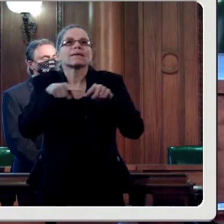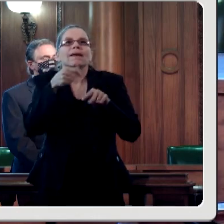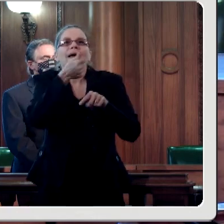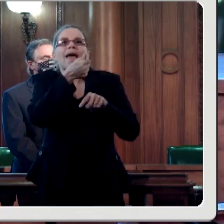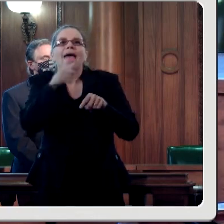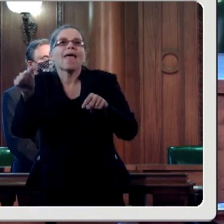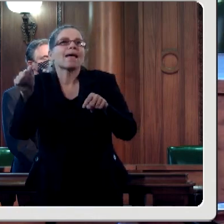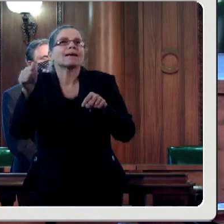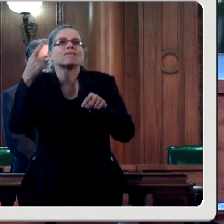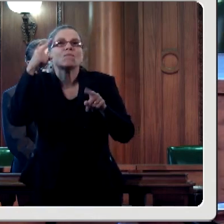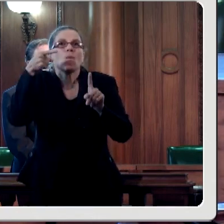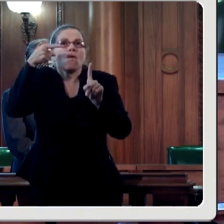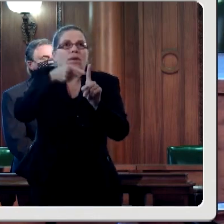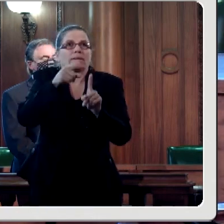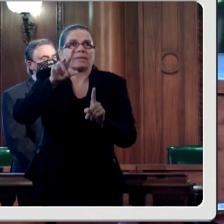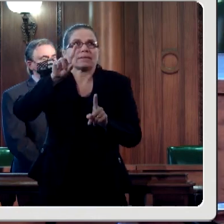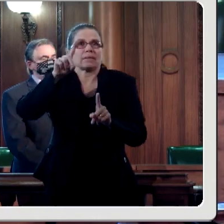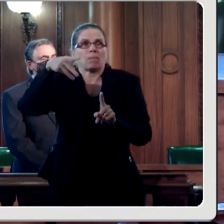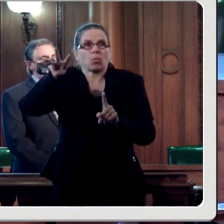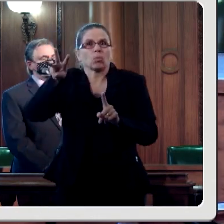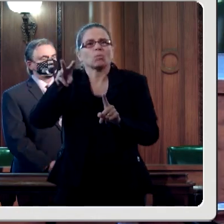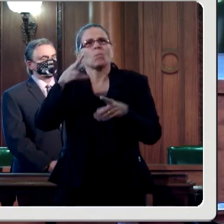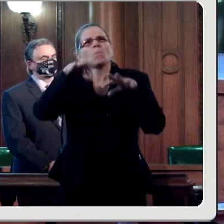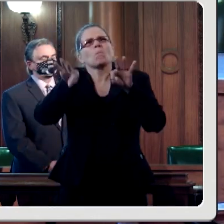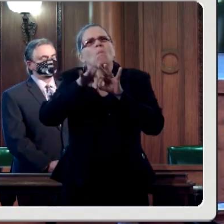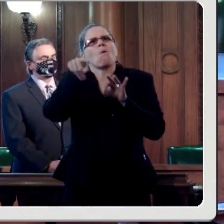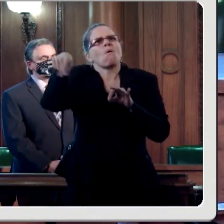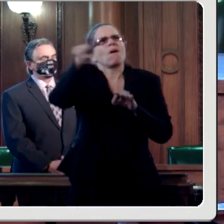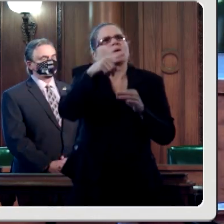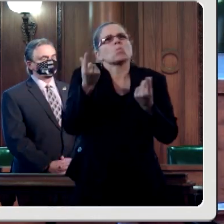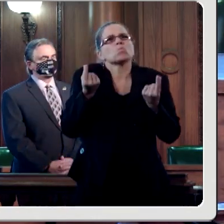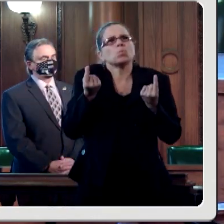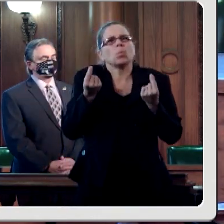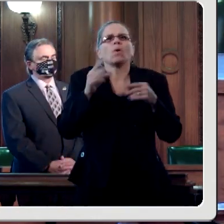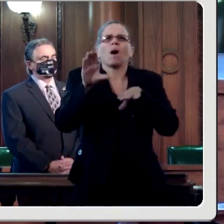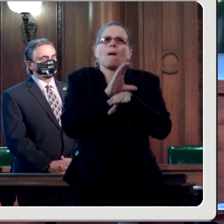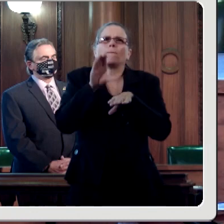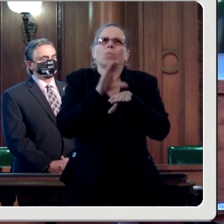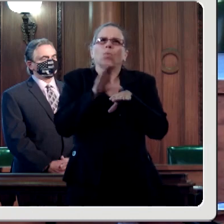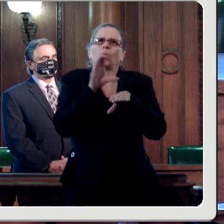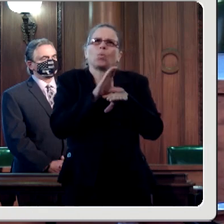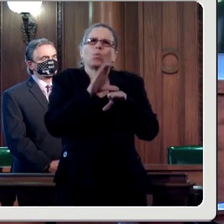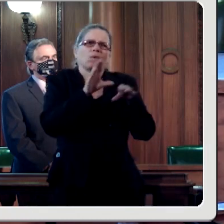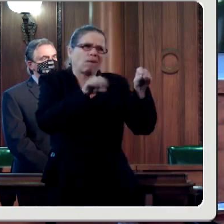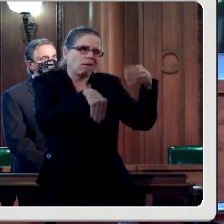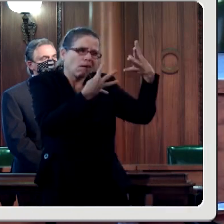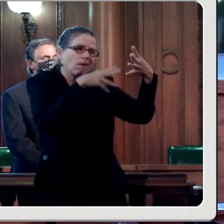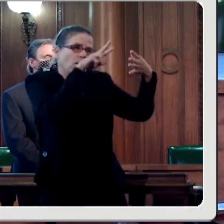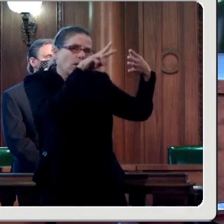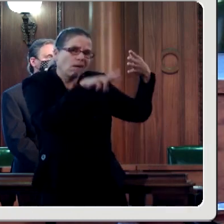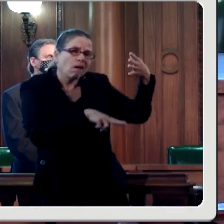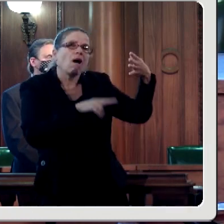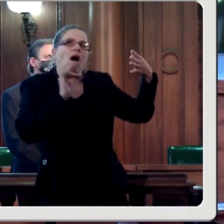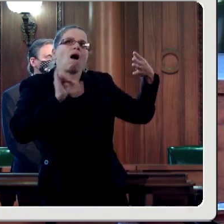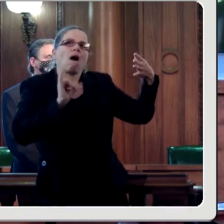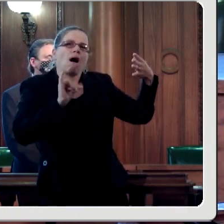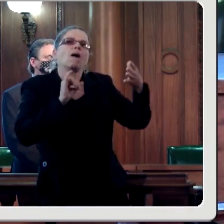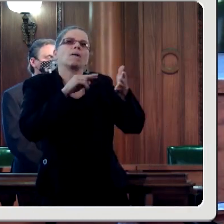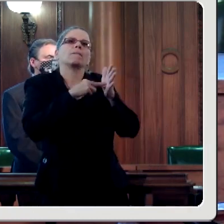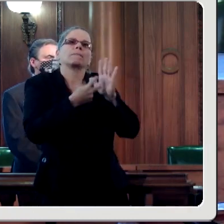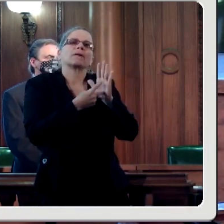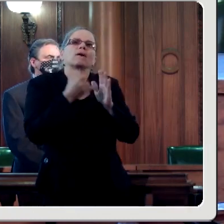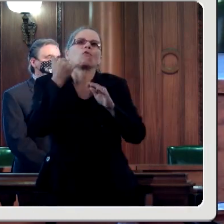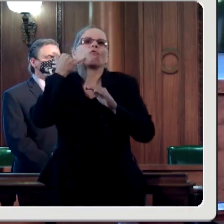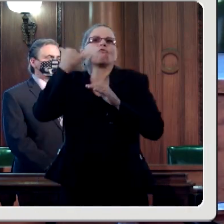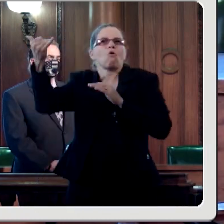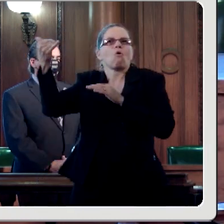materials listed on the city website on who to talk to, and we'll be able to make appointments. There's been a big uptick of people just showing up that we have had to turn